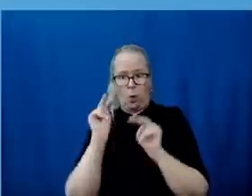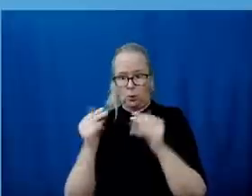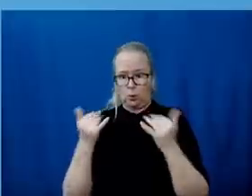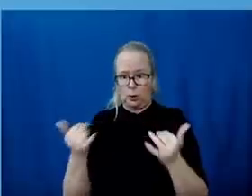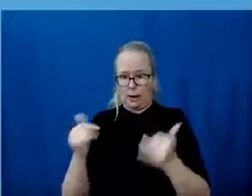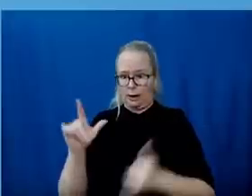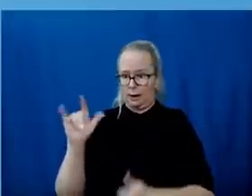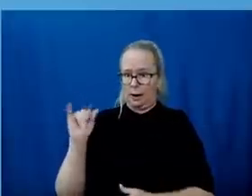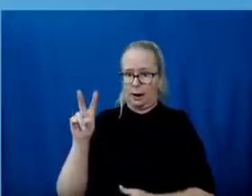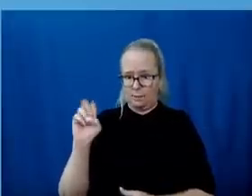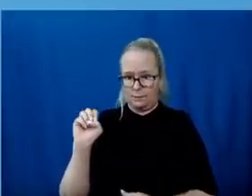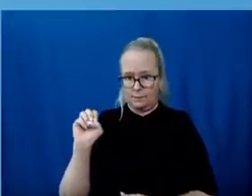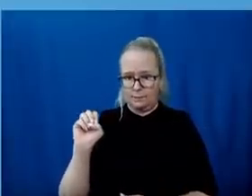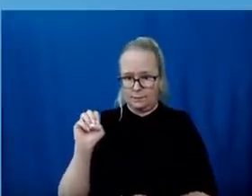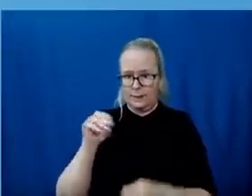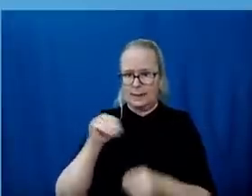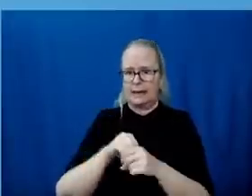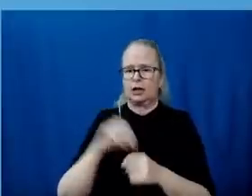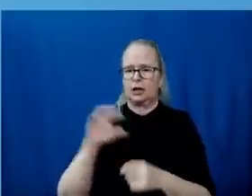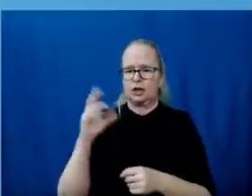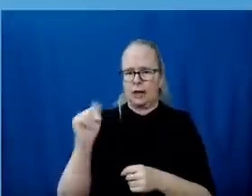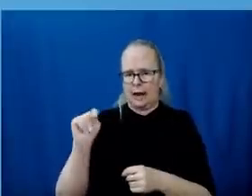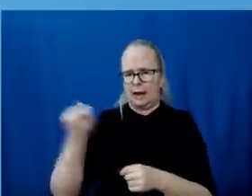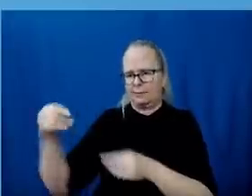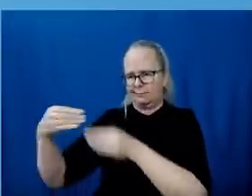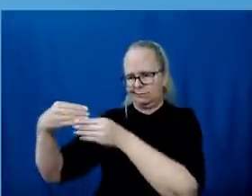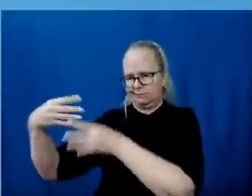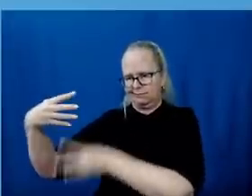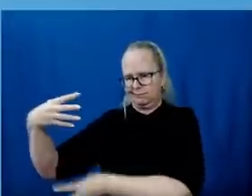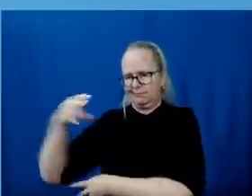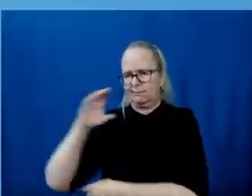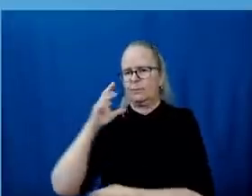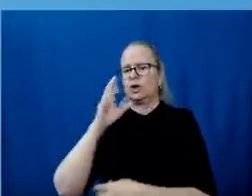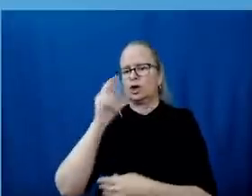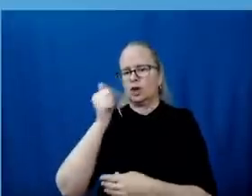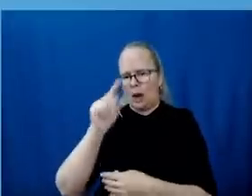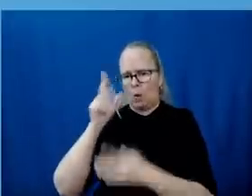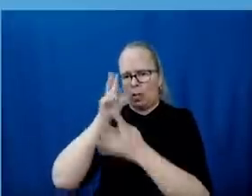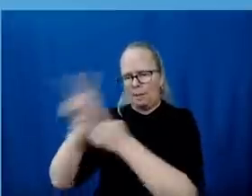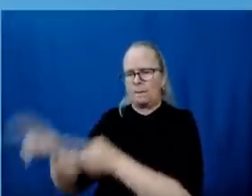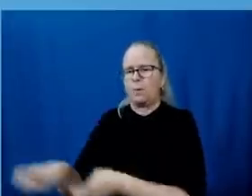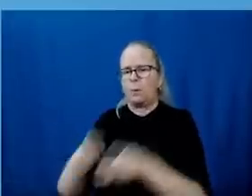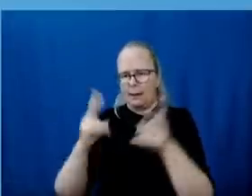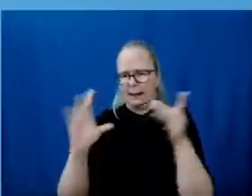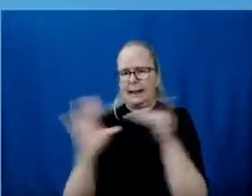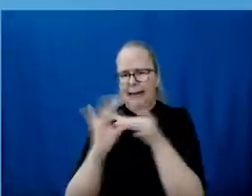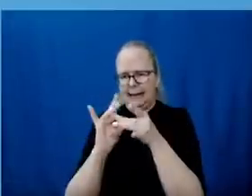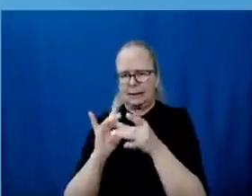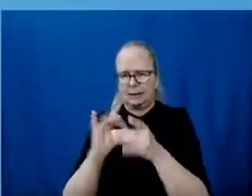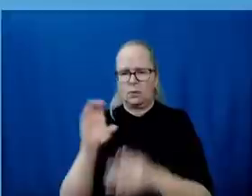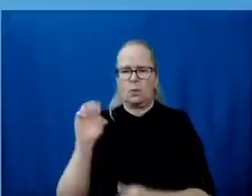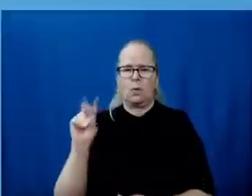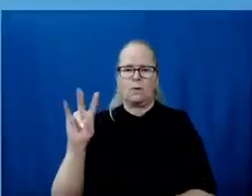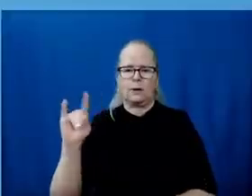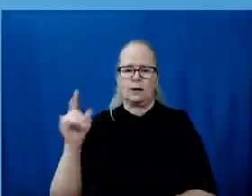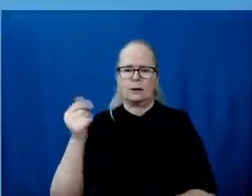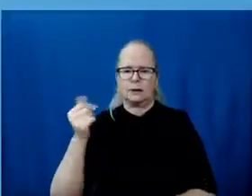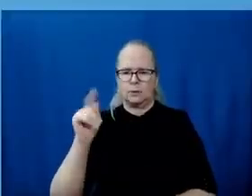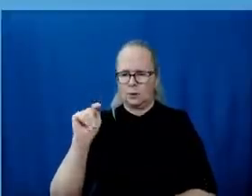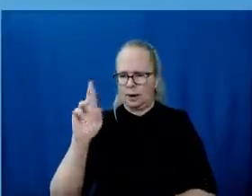watching live right now, in the chat, Chad is going to pop up the link again for